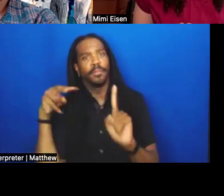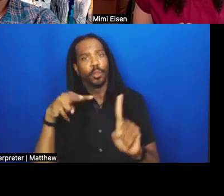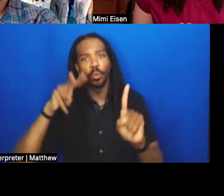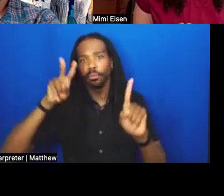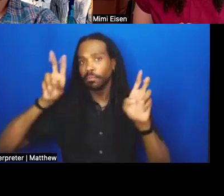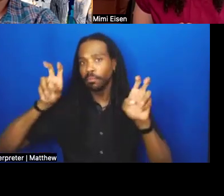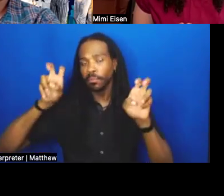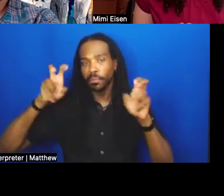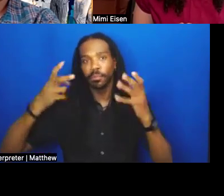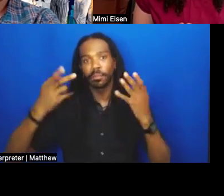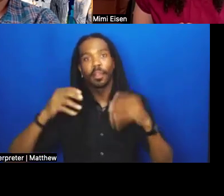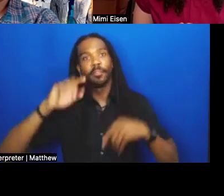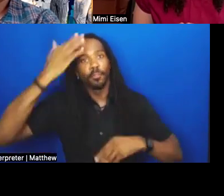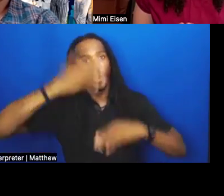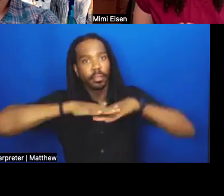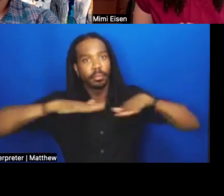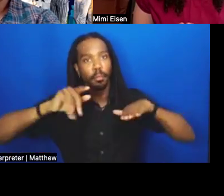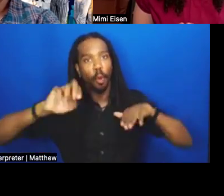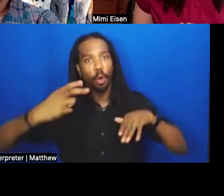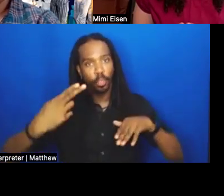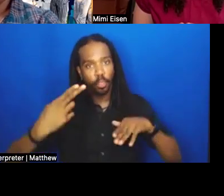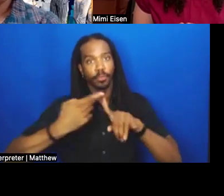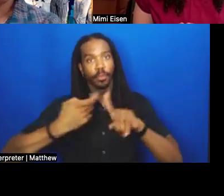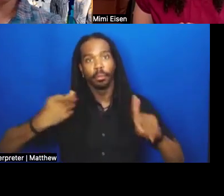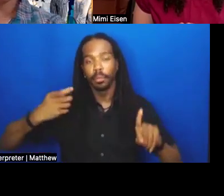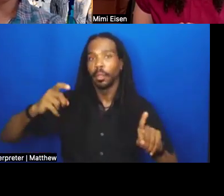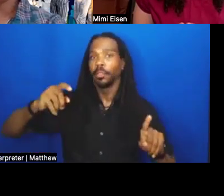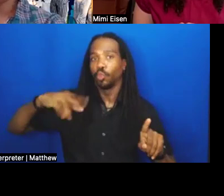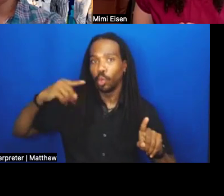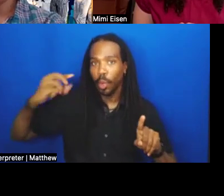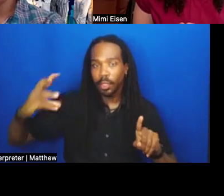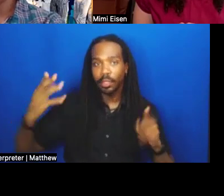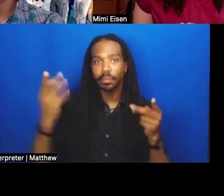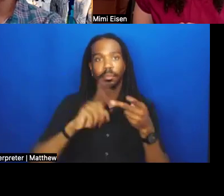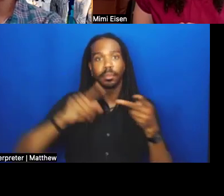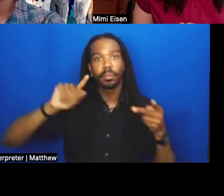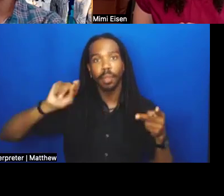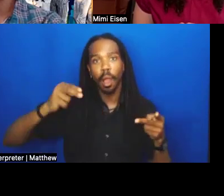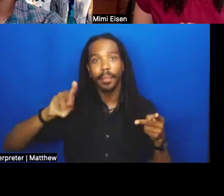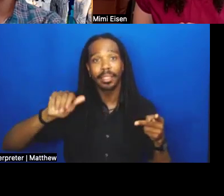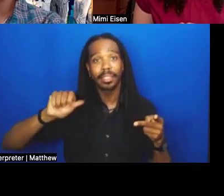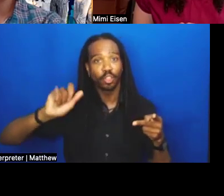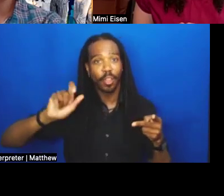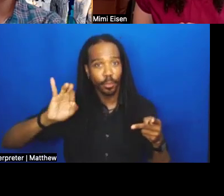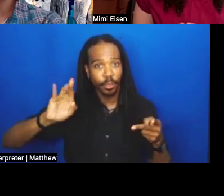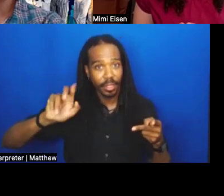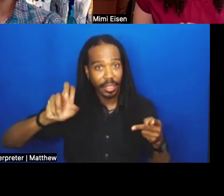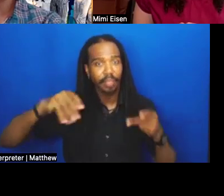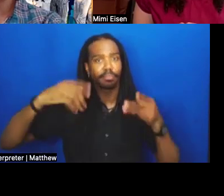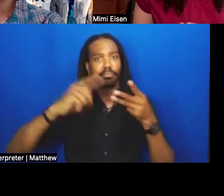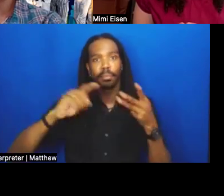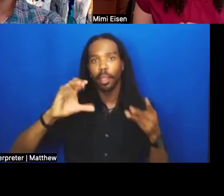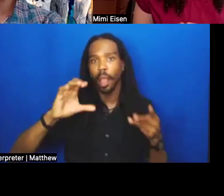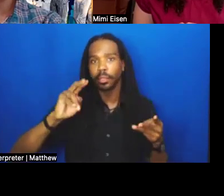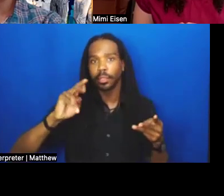the perspective of George Washington, Thomas Jefferson, the Continental Congress. And I want students to be taught from